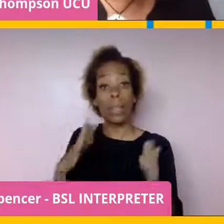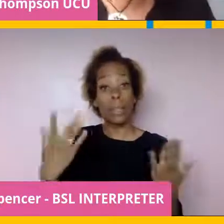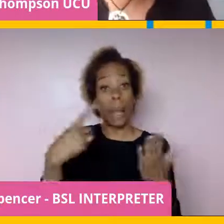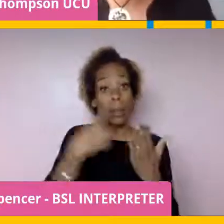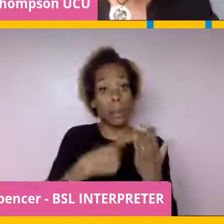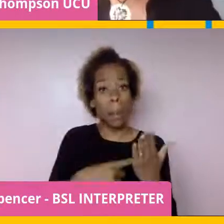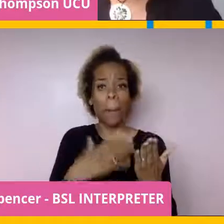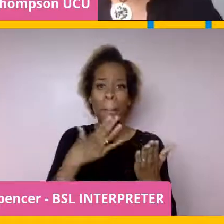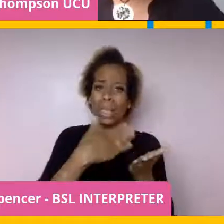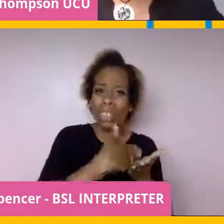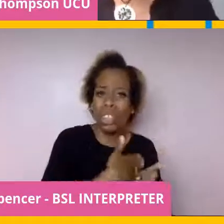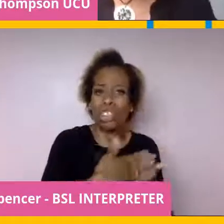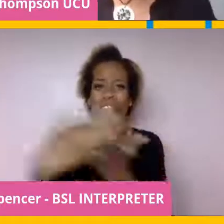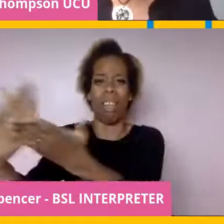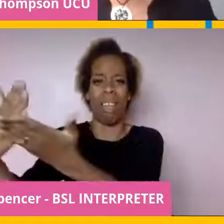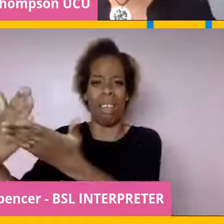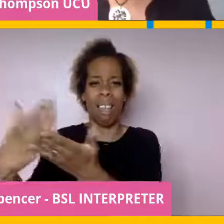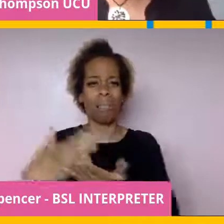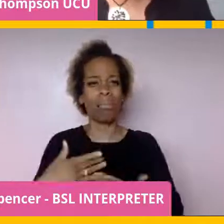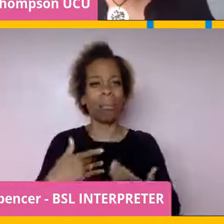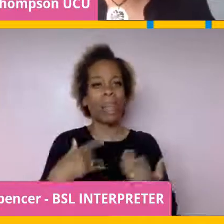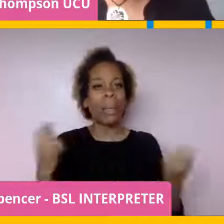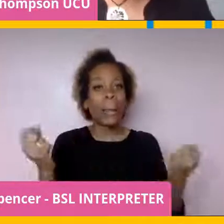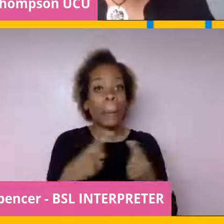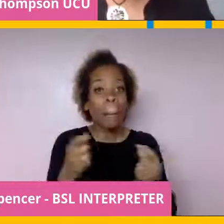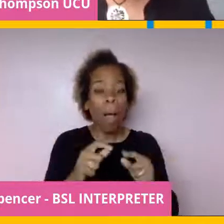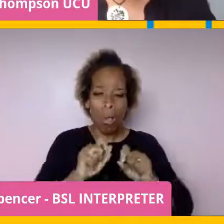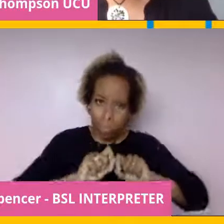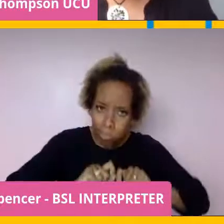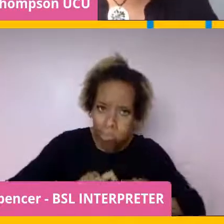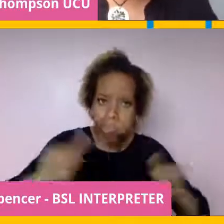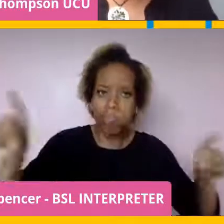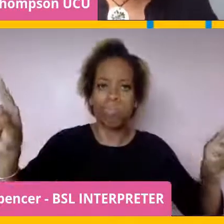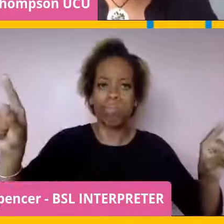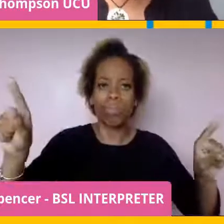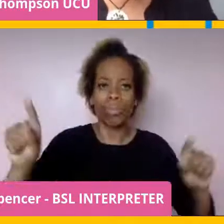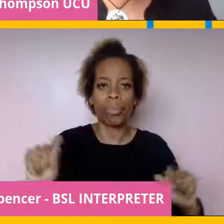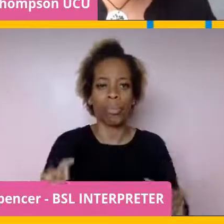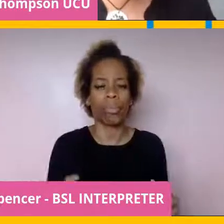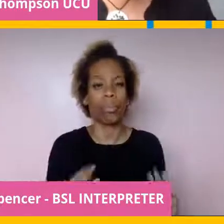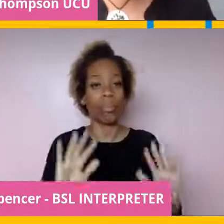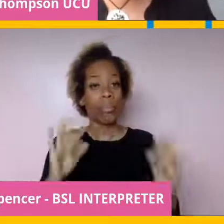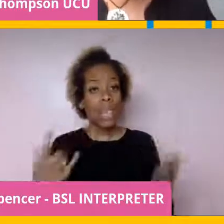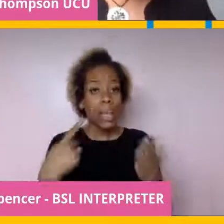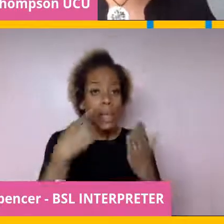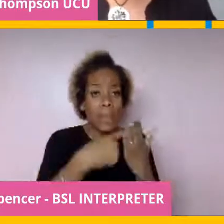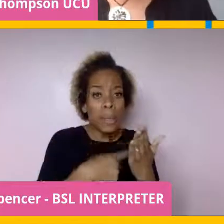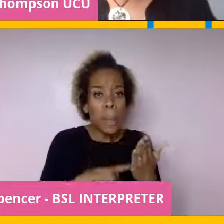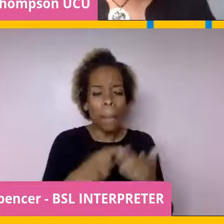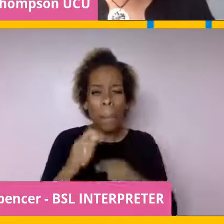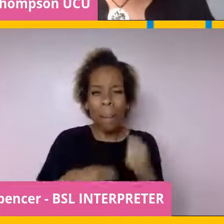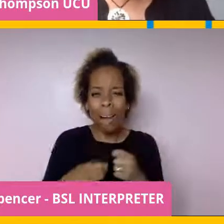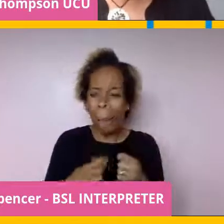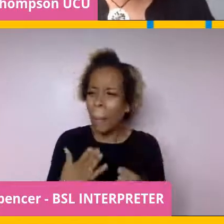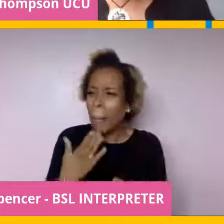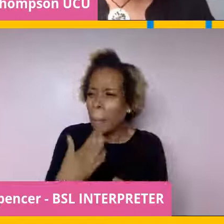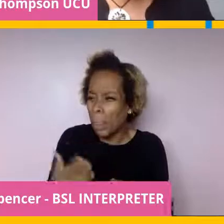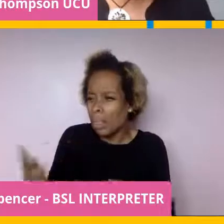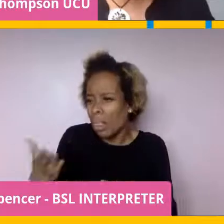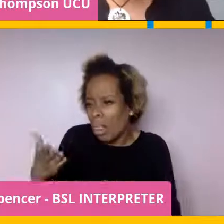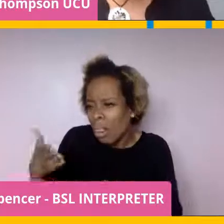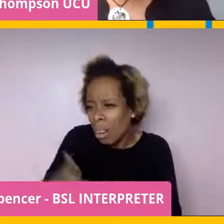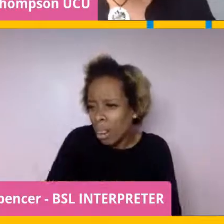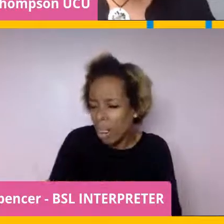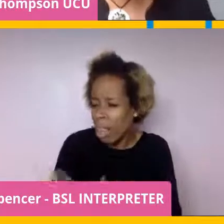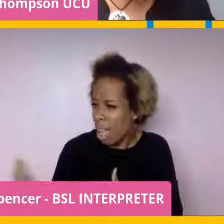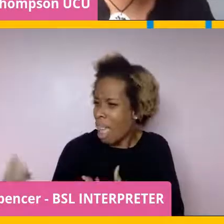email tag. And as it goes on the 10 steps, they become more, you know, asking a little bit more of people. So we're asking them to get involved with